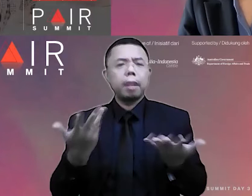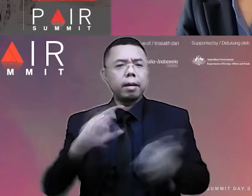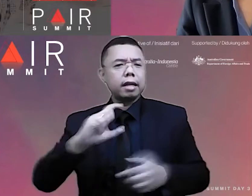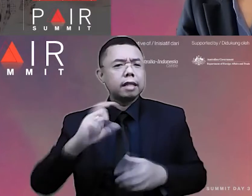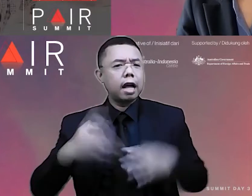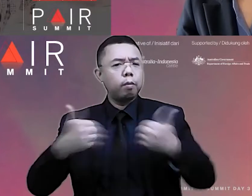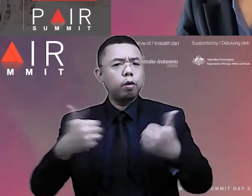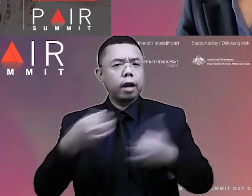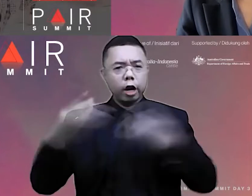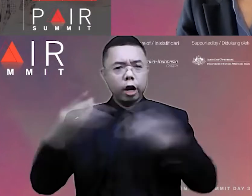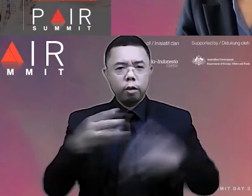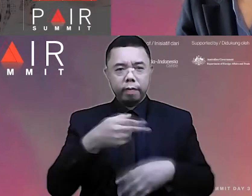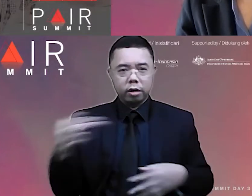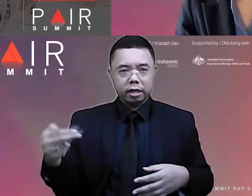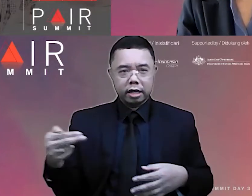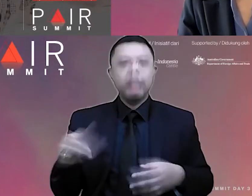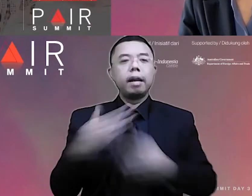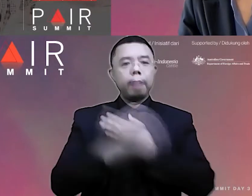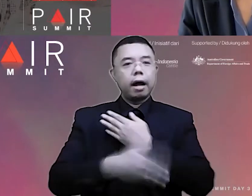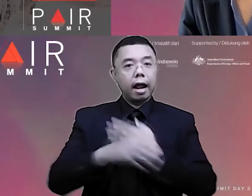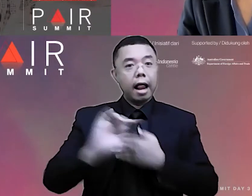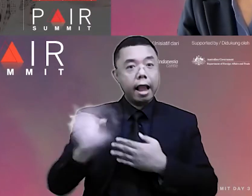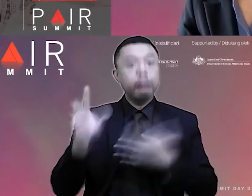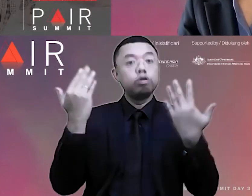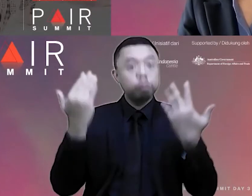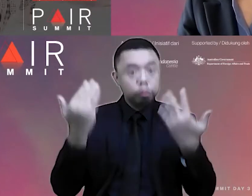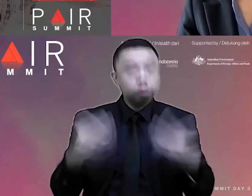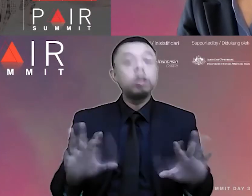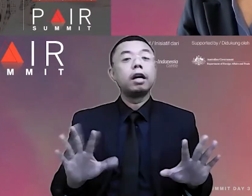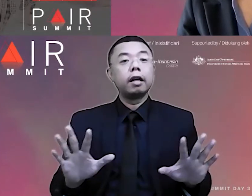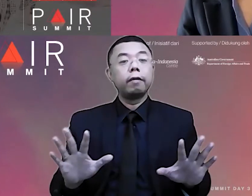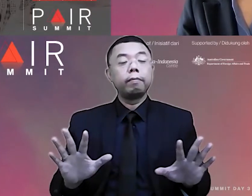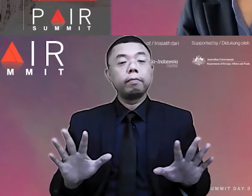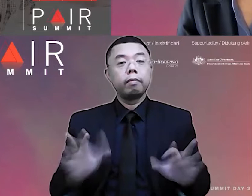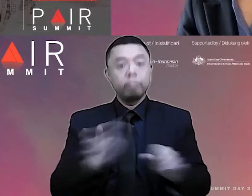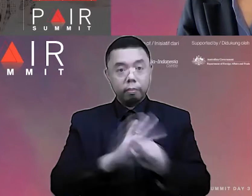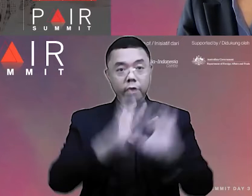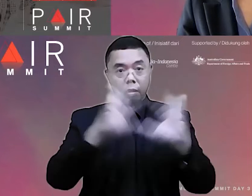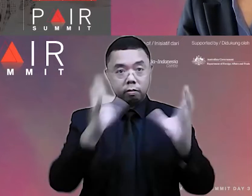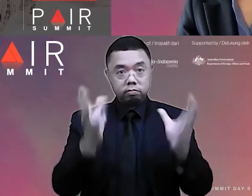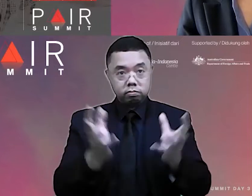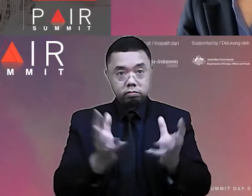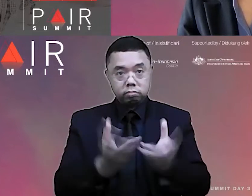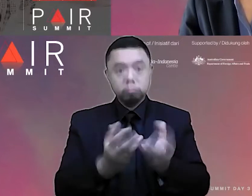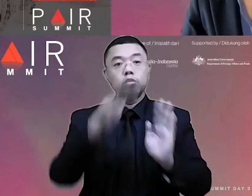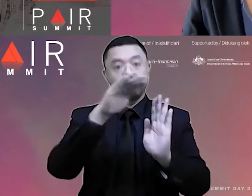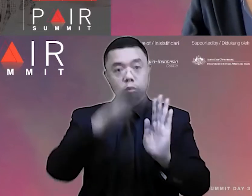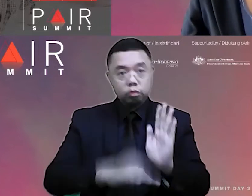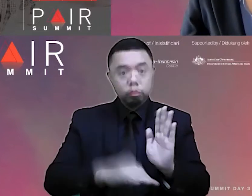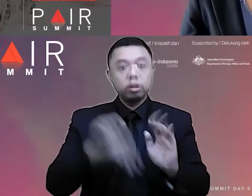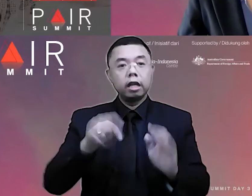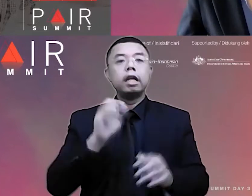the coronavirus pandemic, which is on our minds for today's